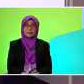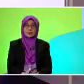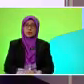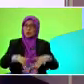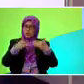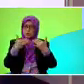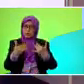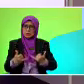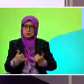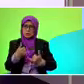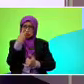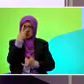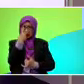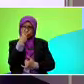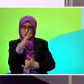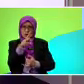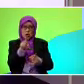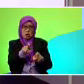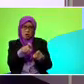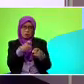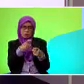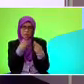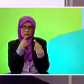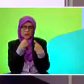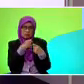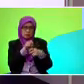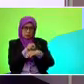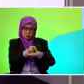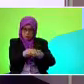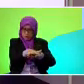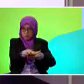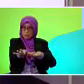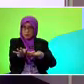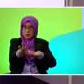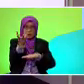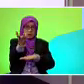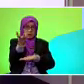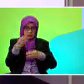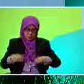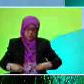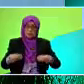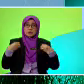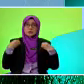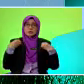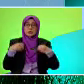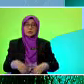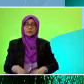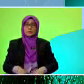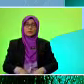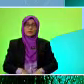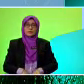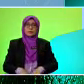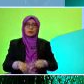harmful effects of microorganisms. Okay. Let's start with the first one. It can cause